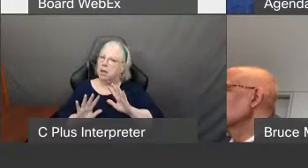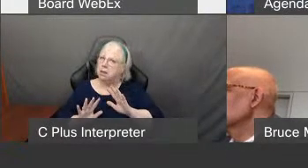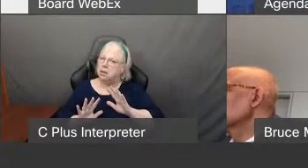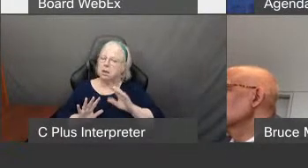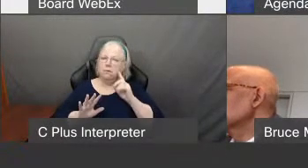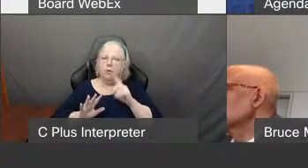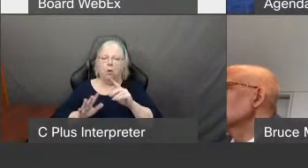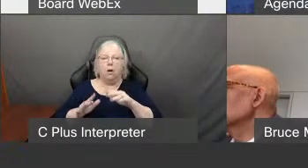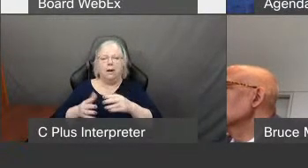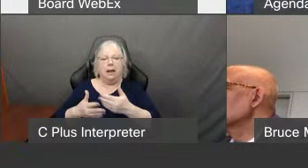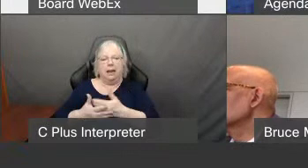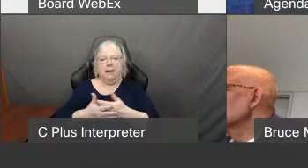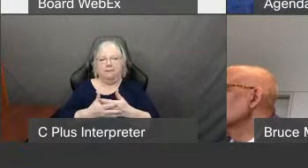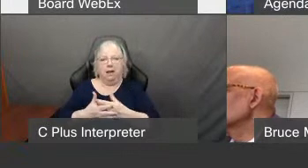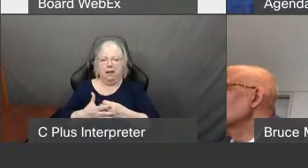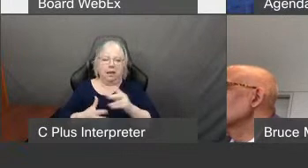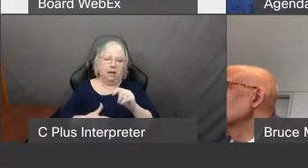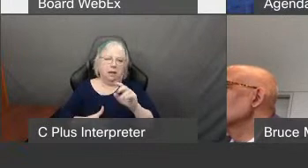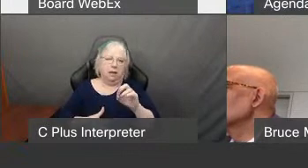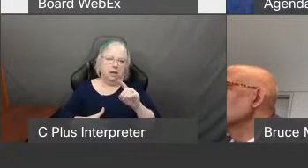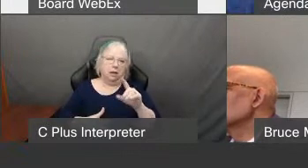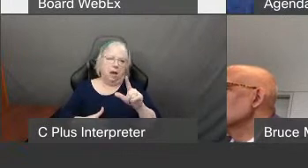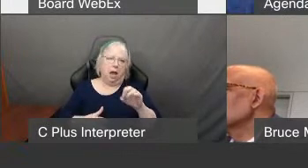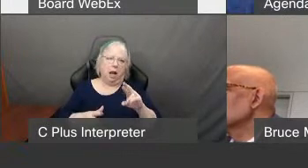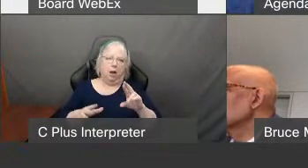the home. I think we have to really